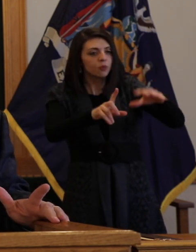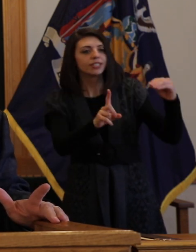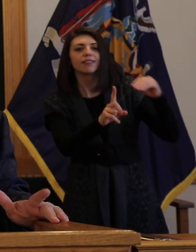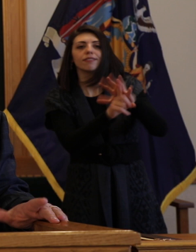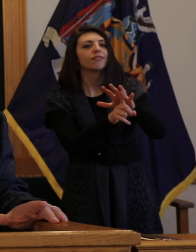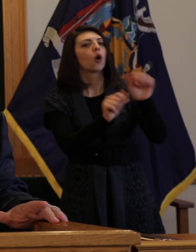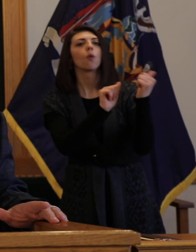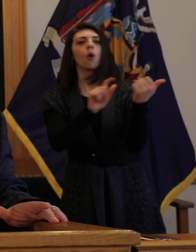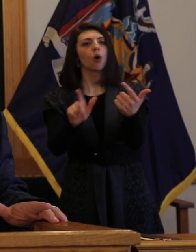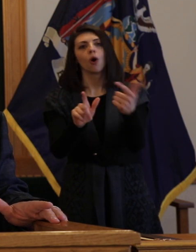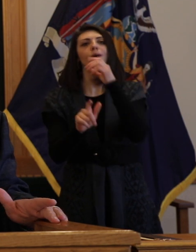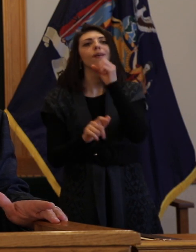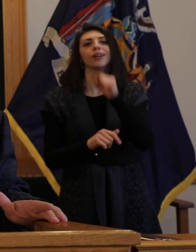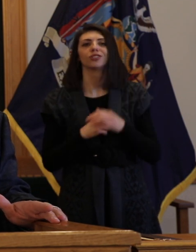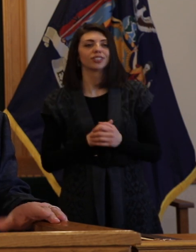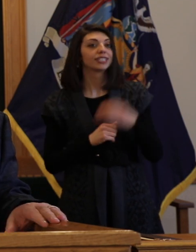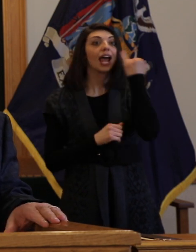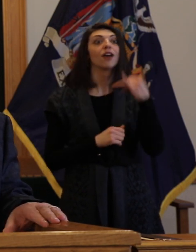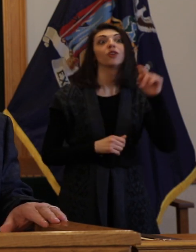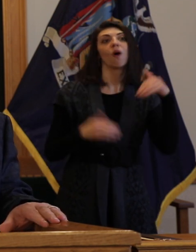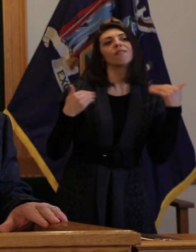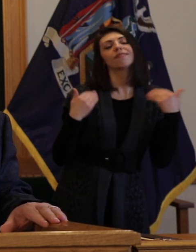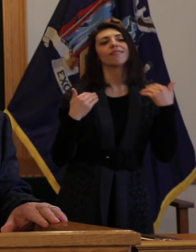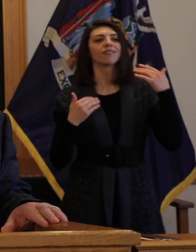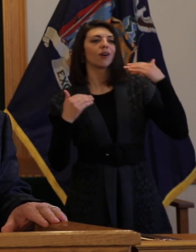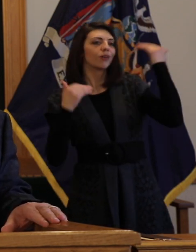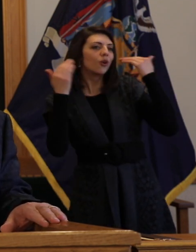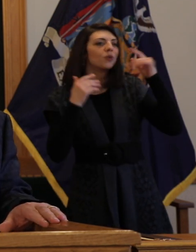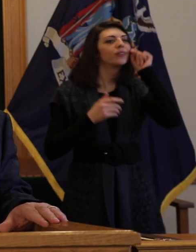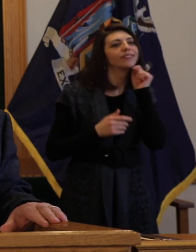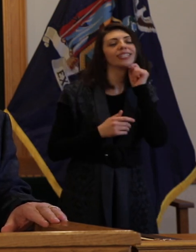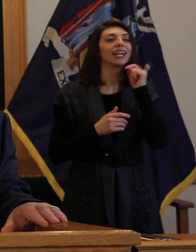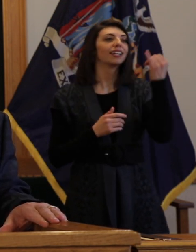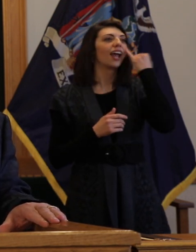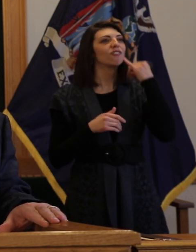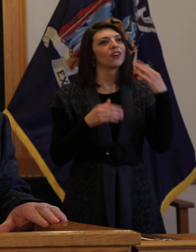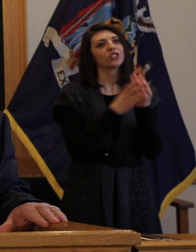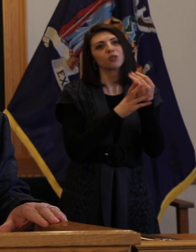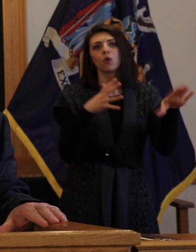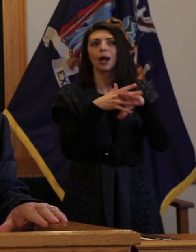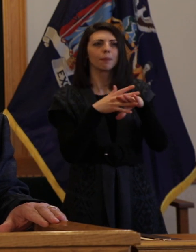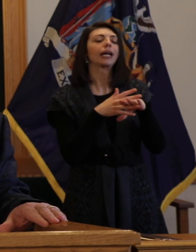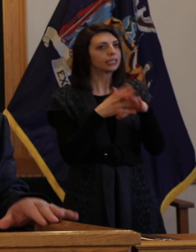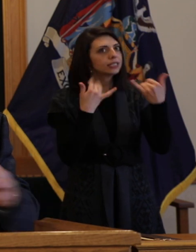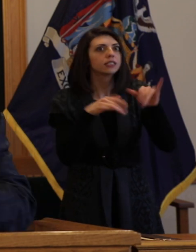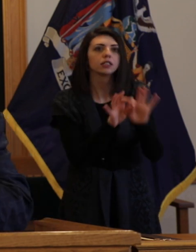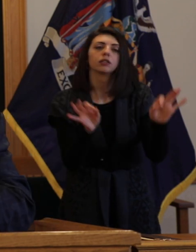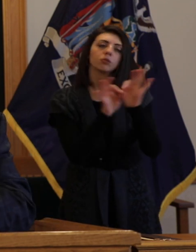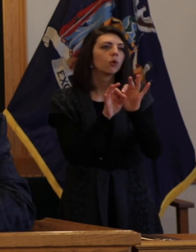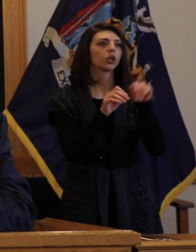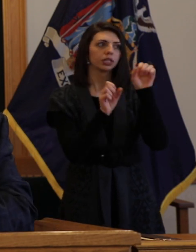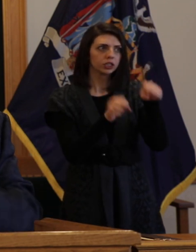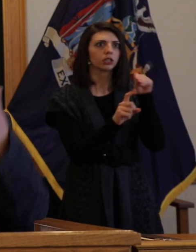are not exempt if you're going on spring break. We need to pay attention no matter what your age is. Most important things are social distancing, good